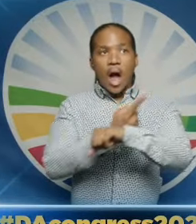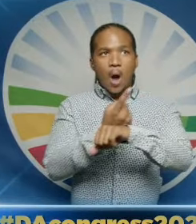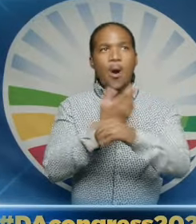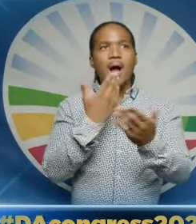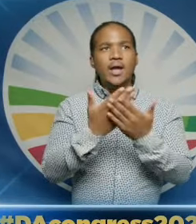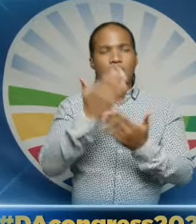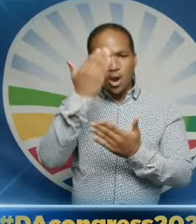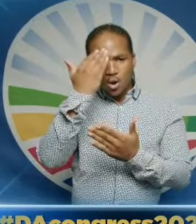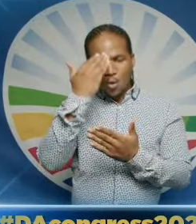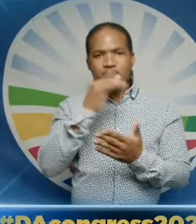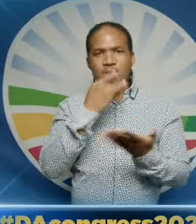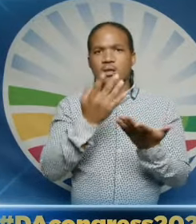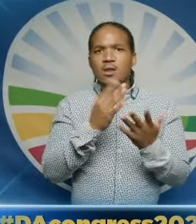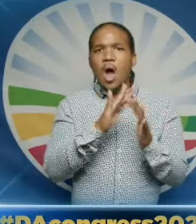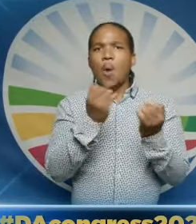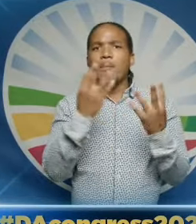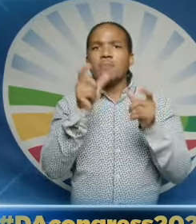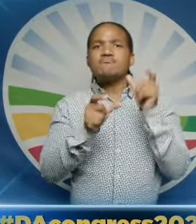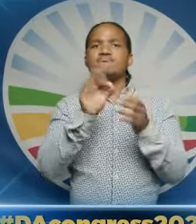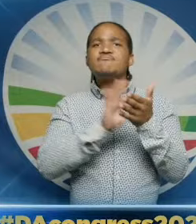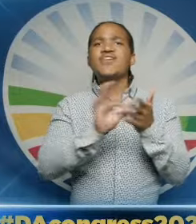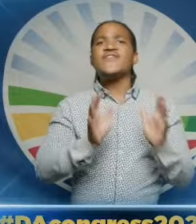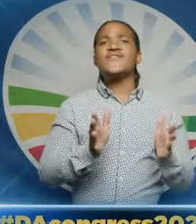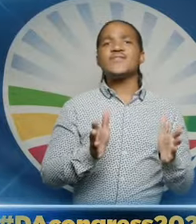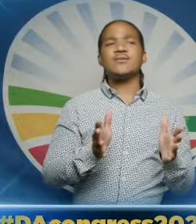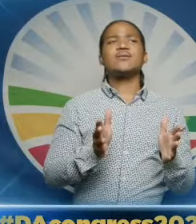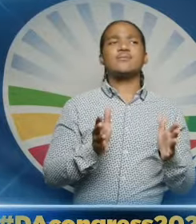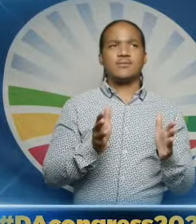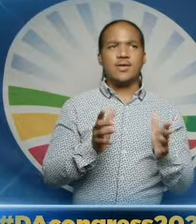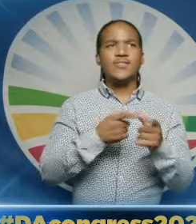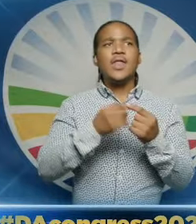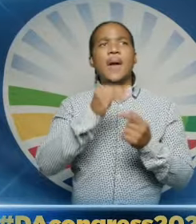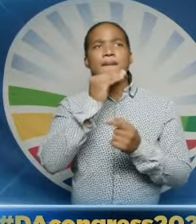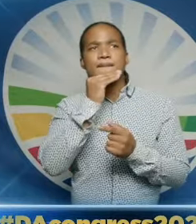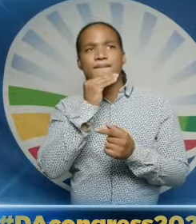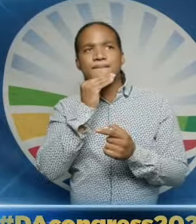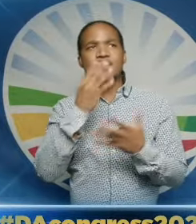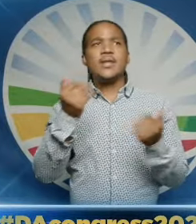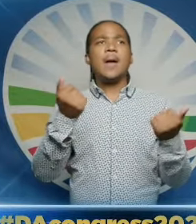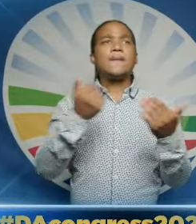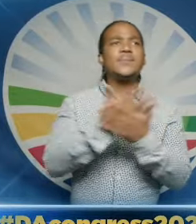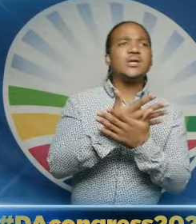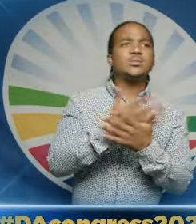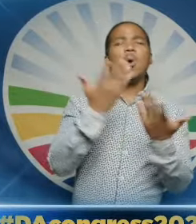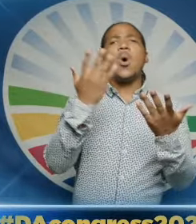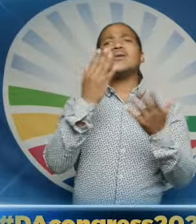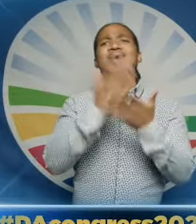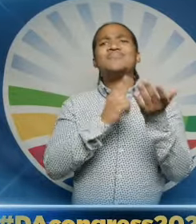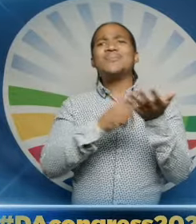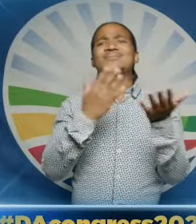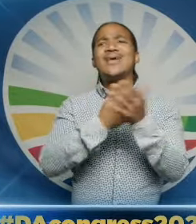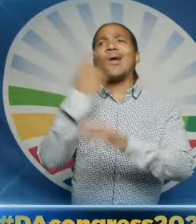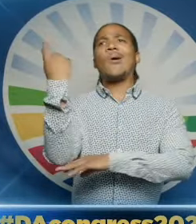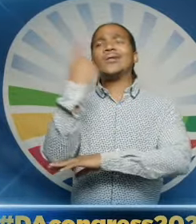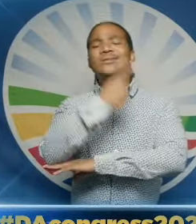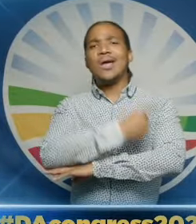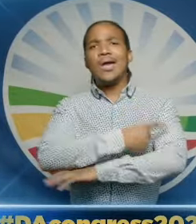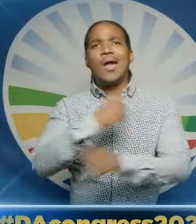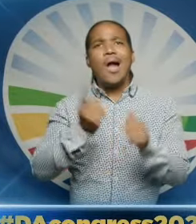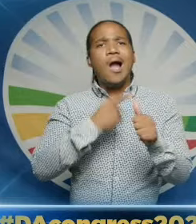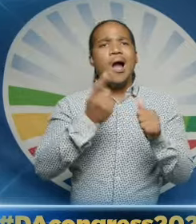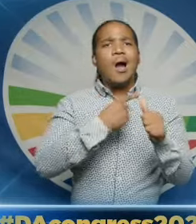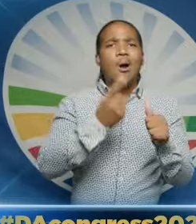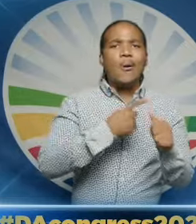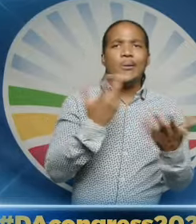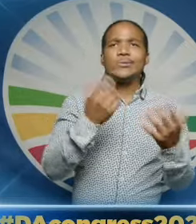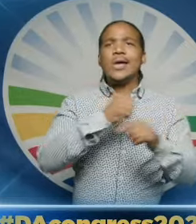have your results. Whereas other political parties, ballots go missing, it takes days to count, there's now